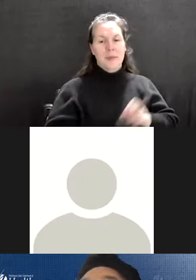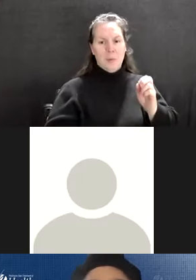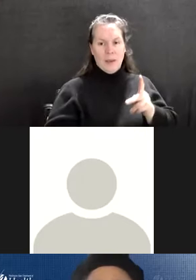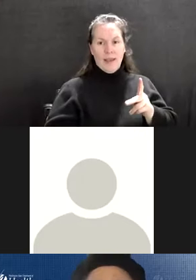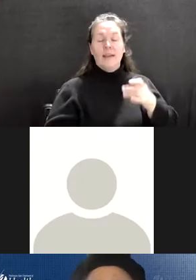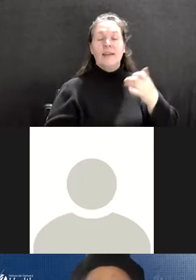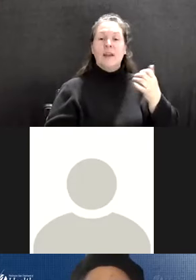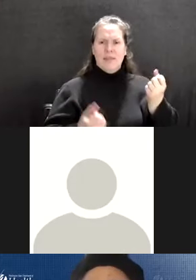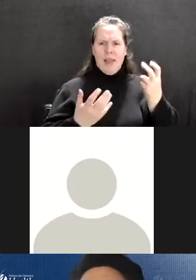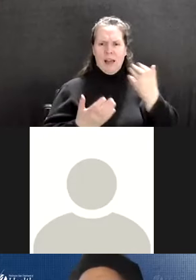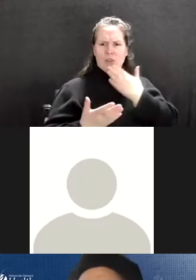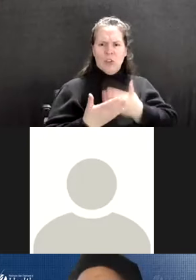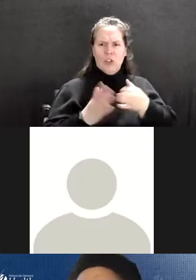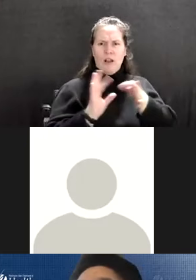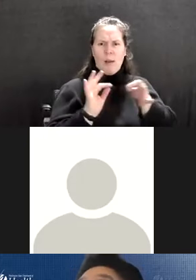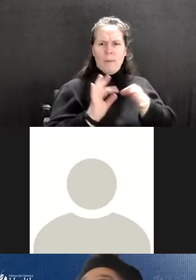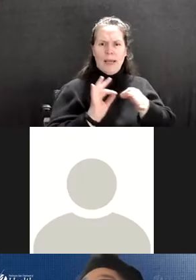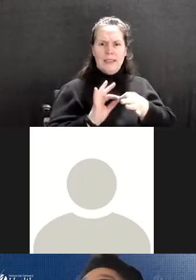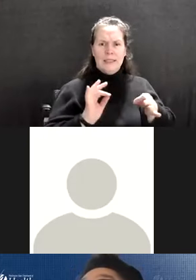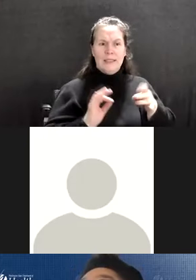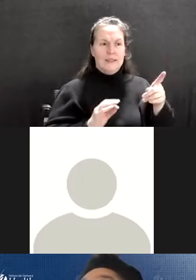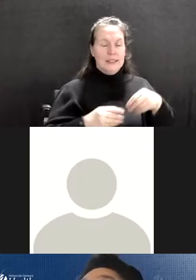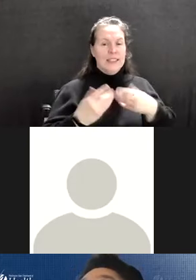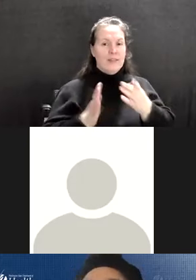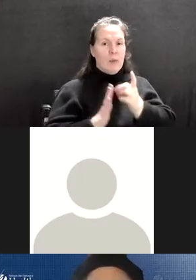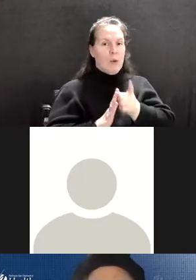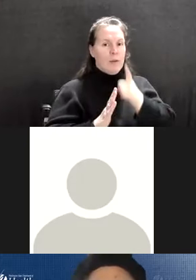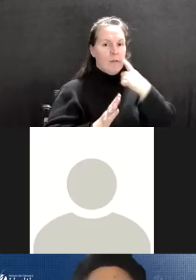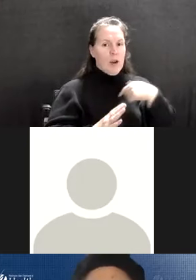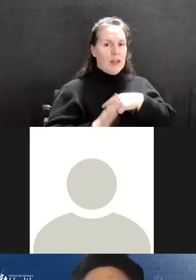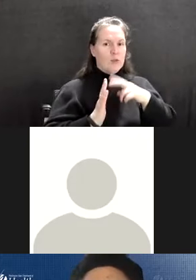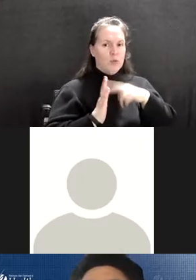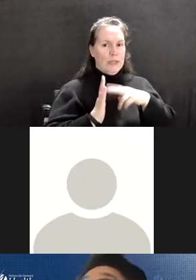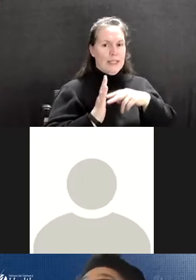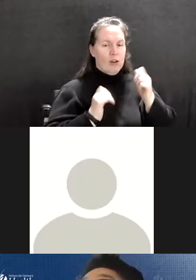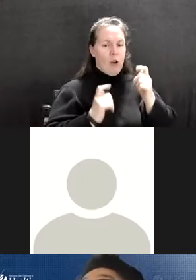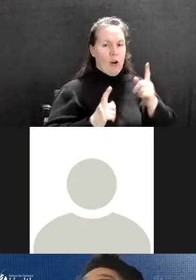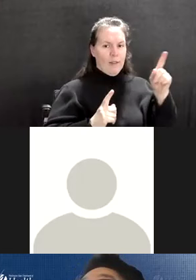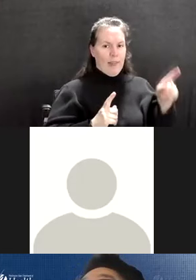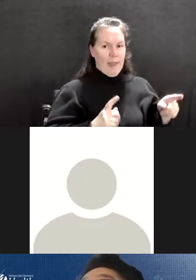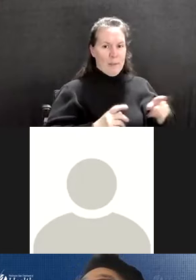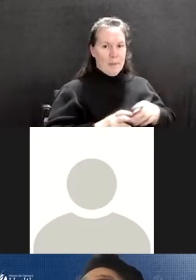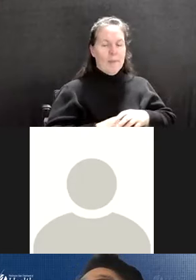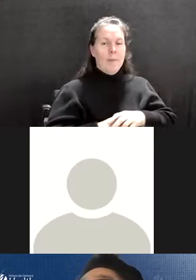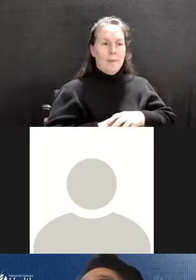A lot of good comments. I was just giving a moment for us to read them all.